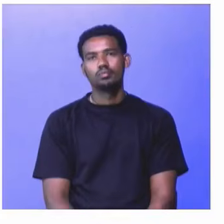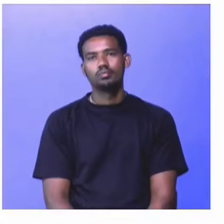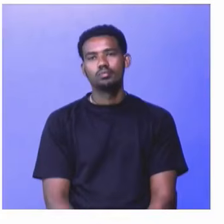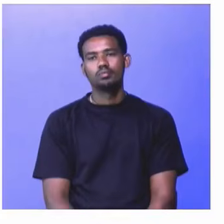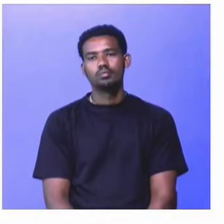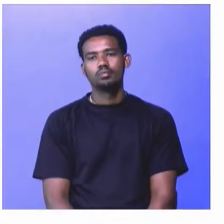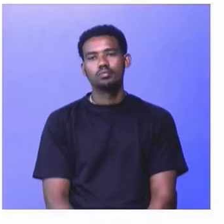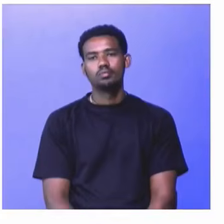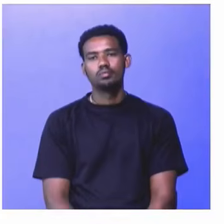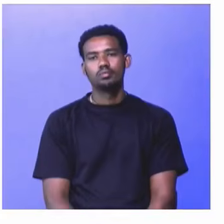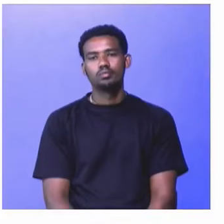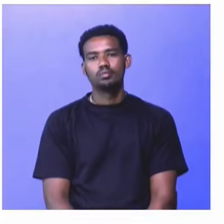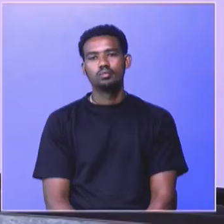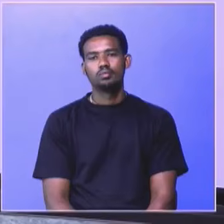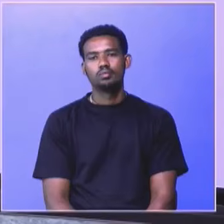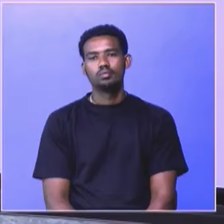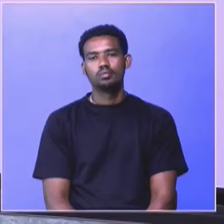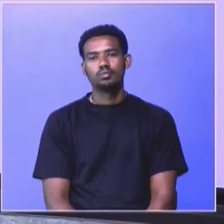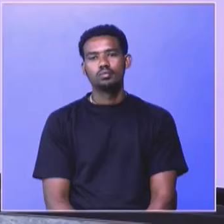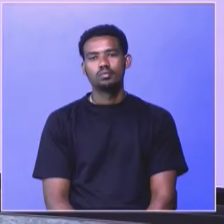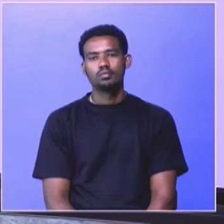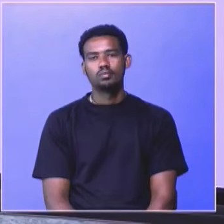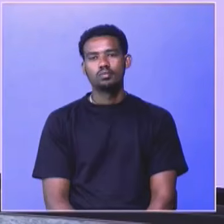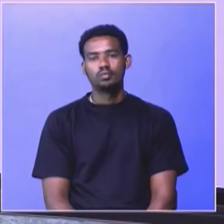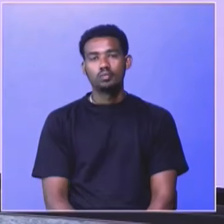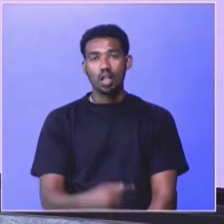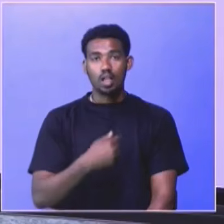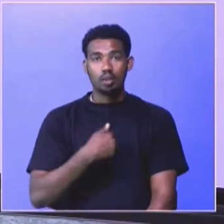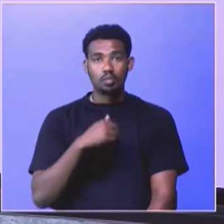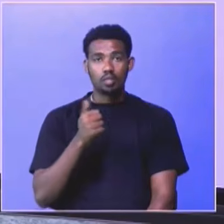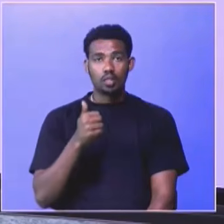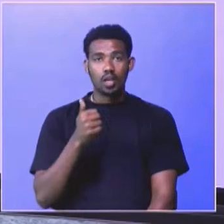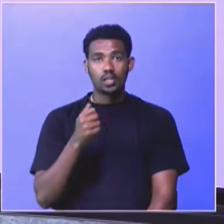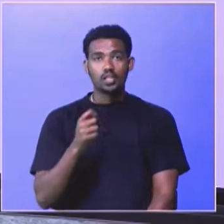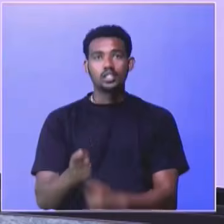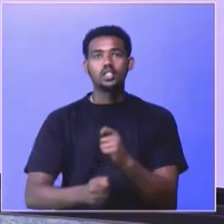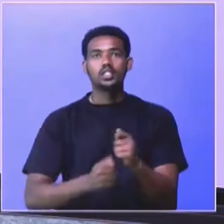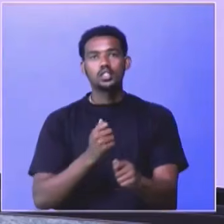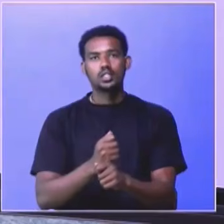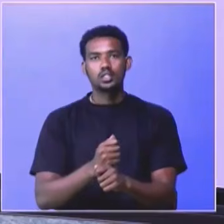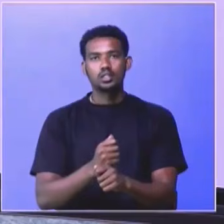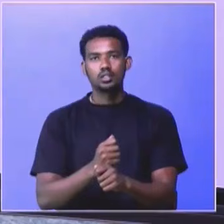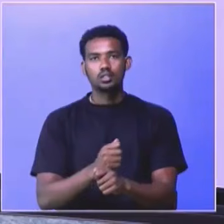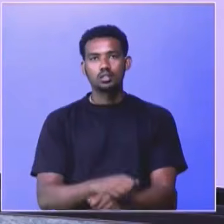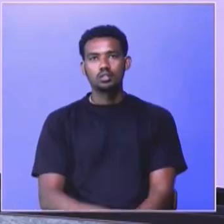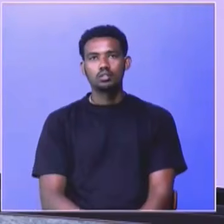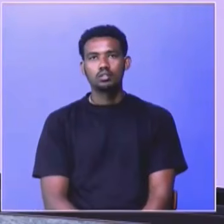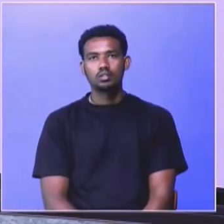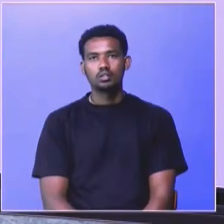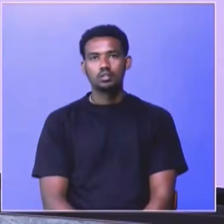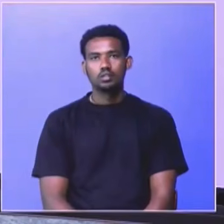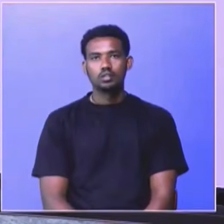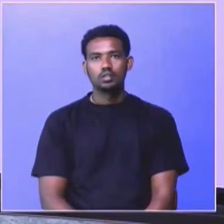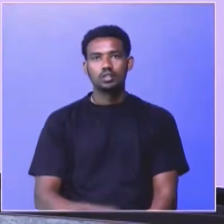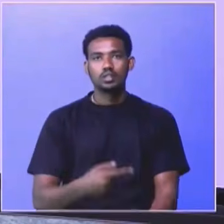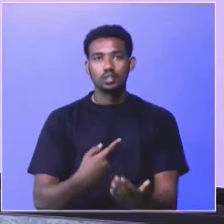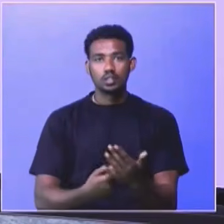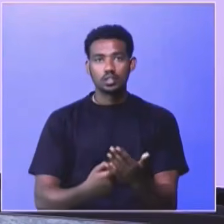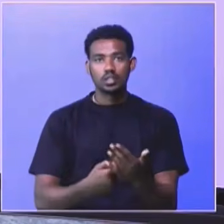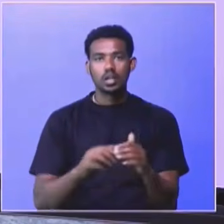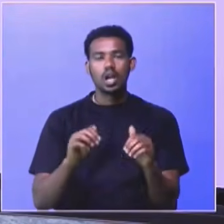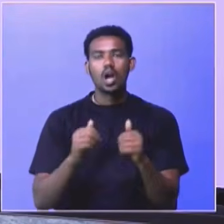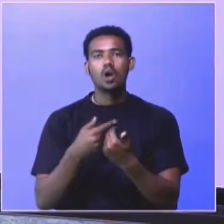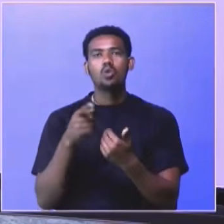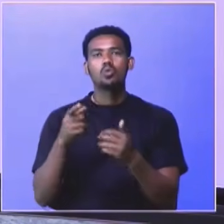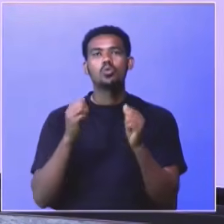10 years old. I am 10 years old. This is also how